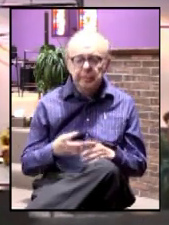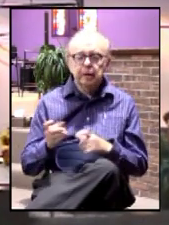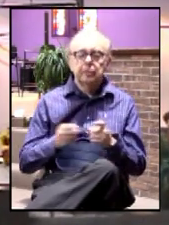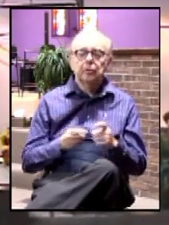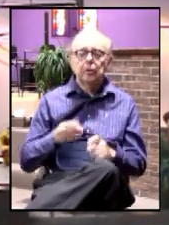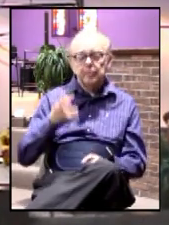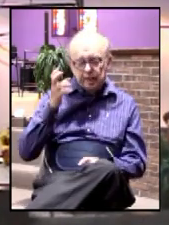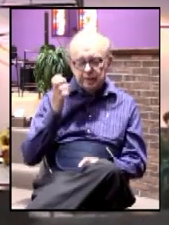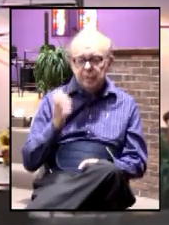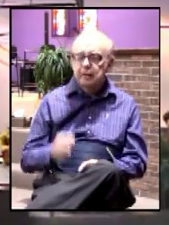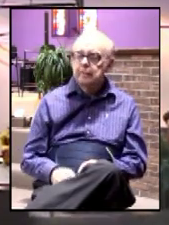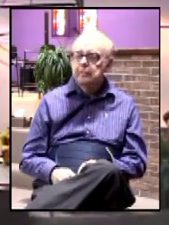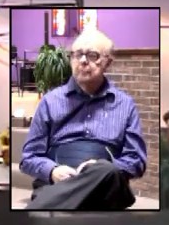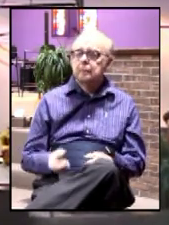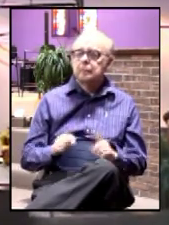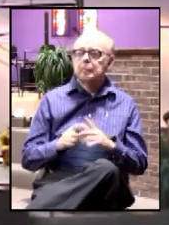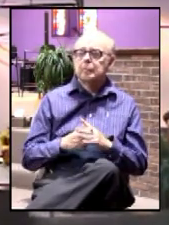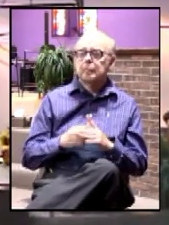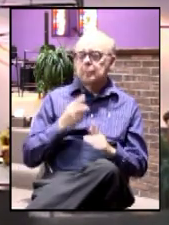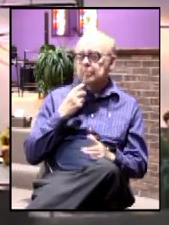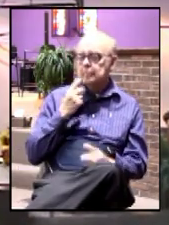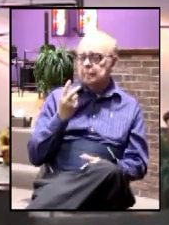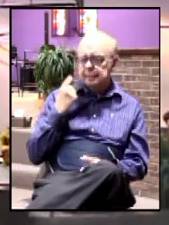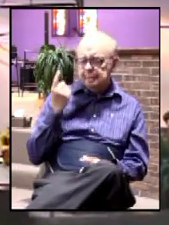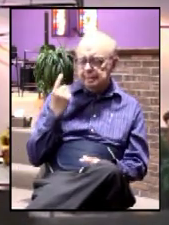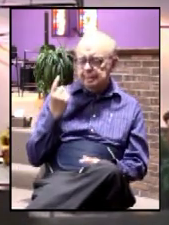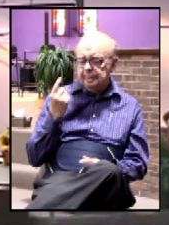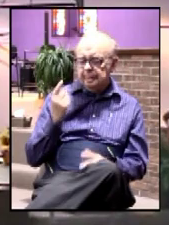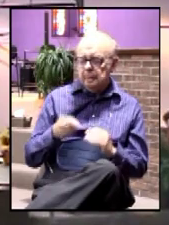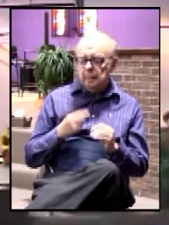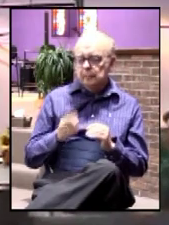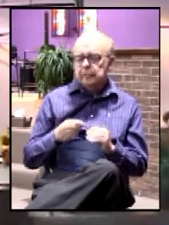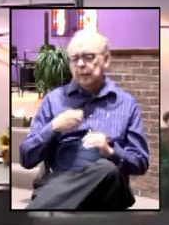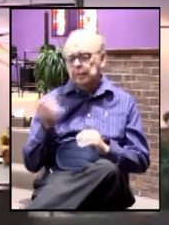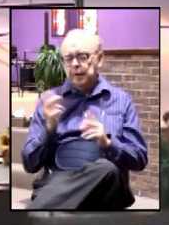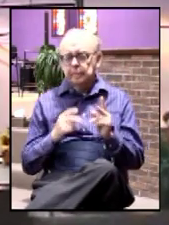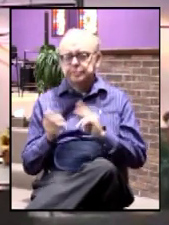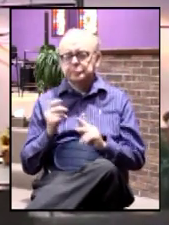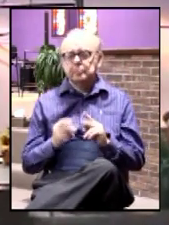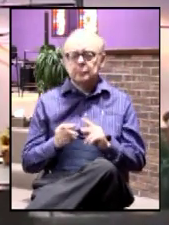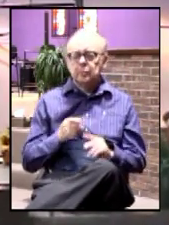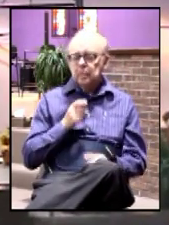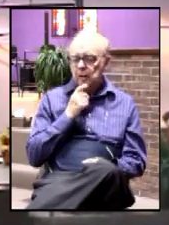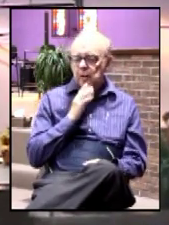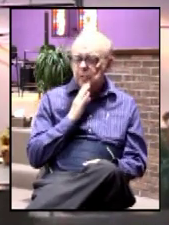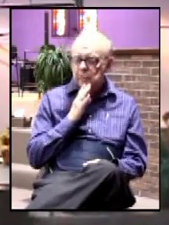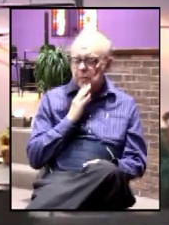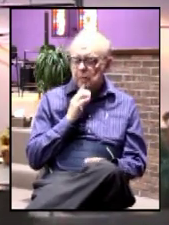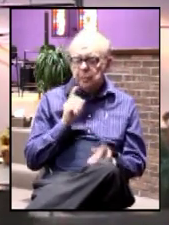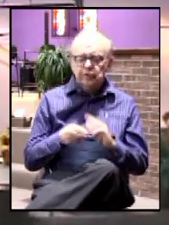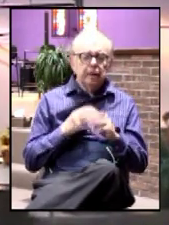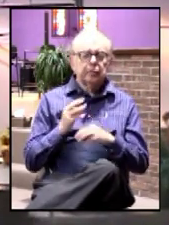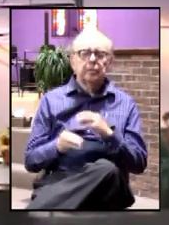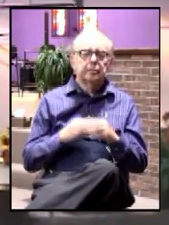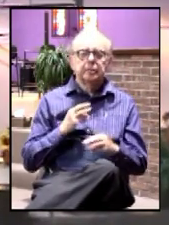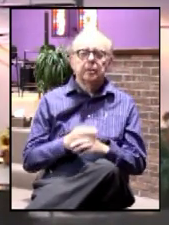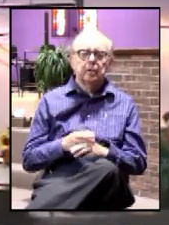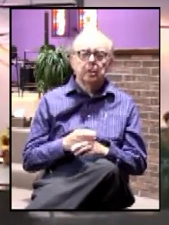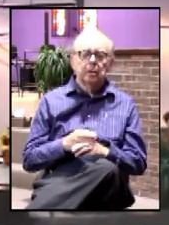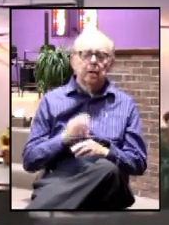When you begin to start thinking about others who we talk about who changed the